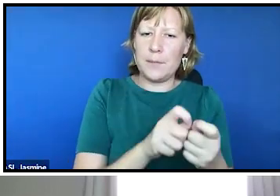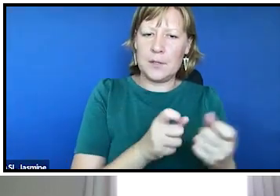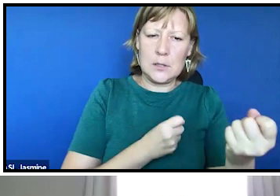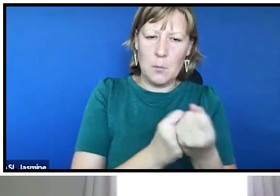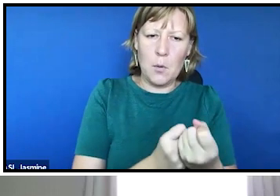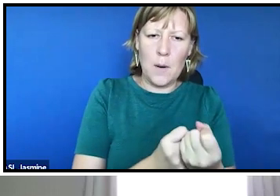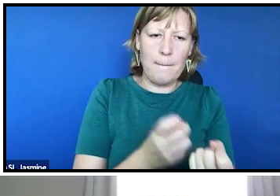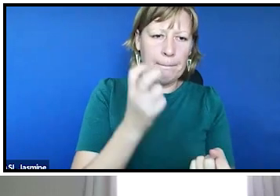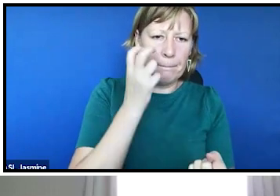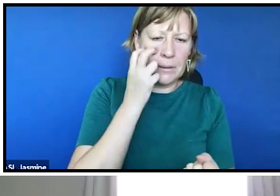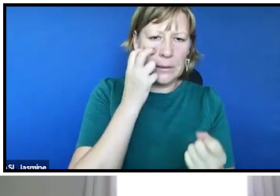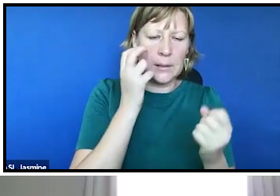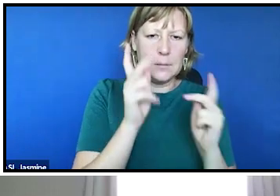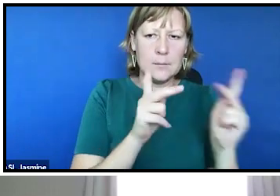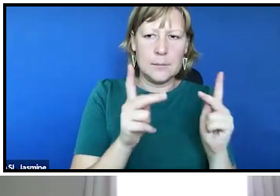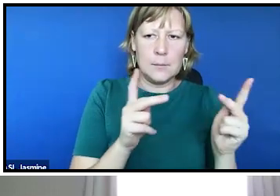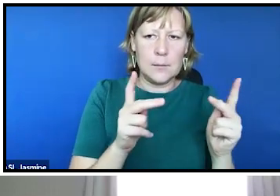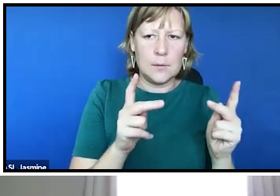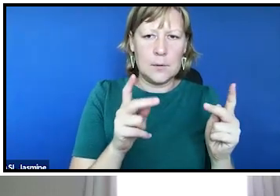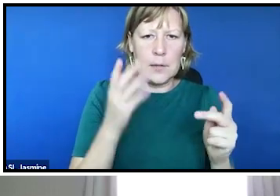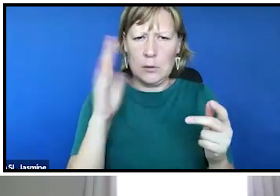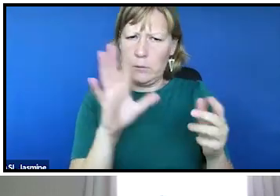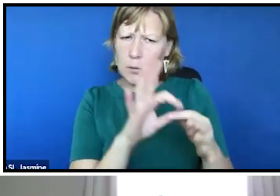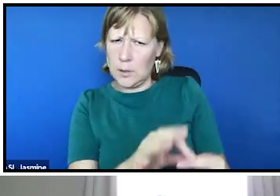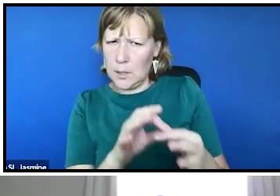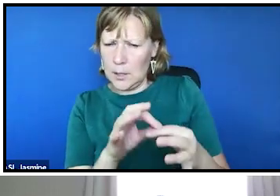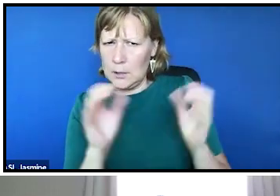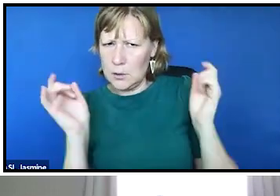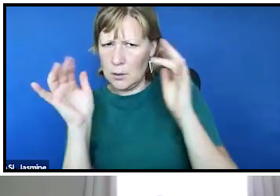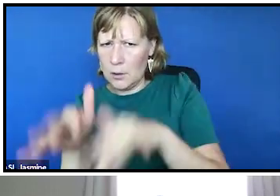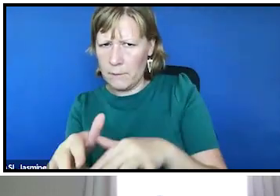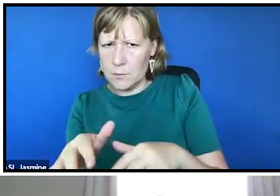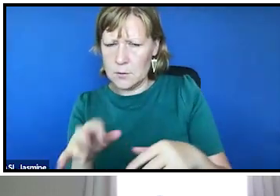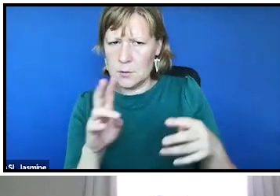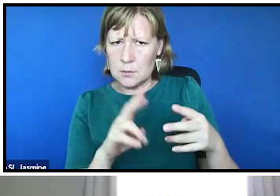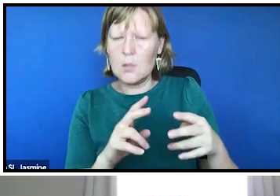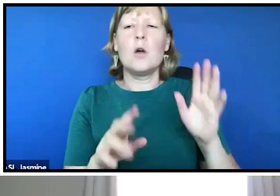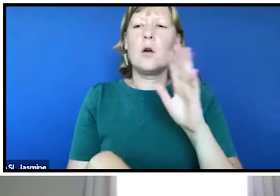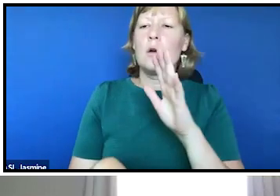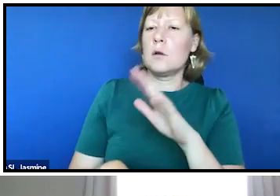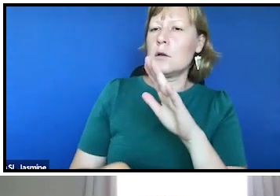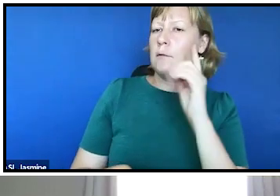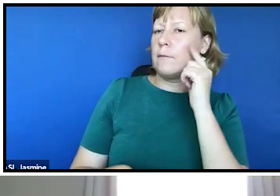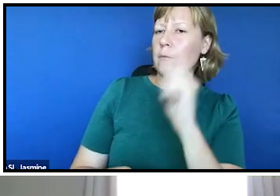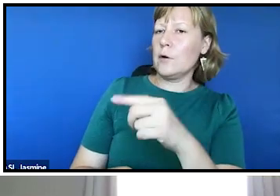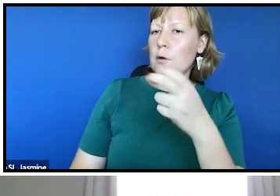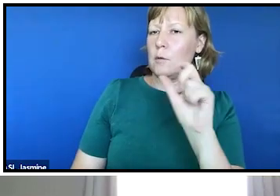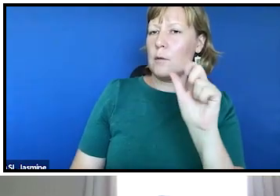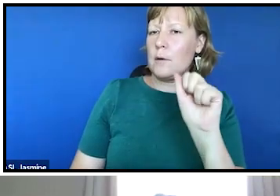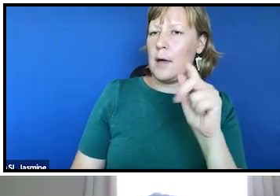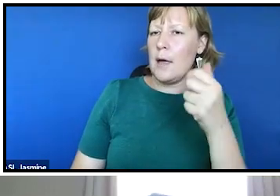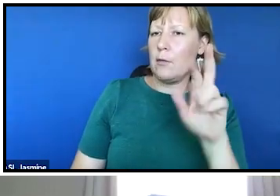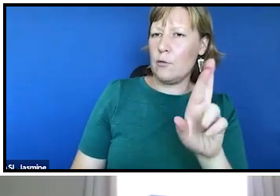individuals? I don't know if that's related to the conference, but I know that the second one is. No, that's for you, Heather. People from class asked that one. That's for